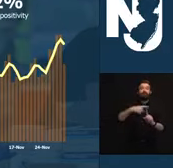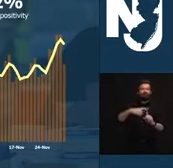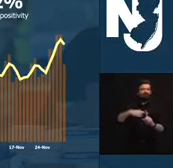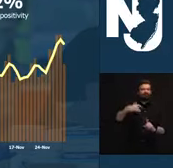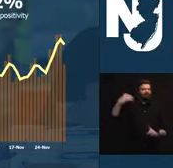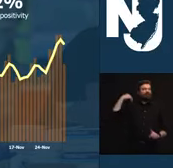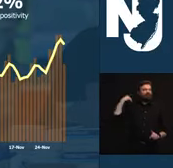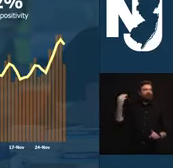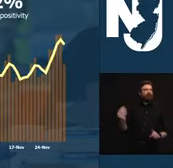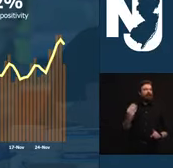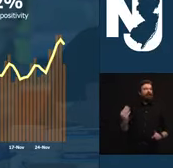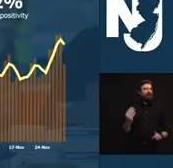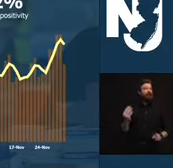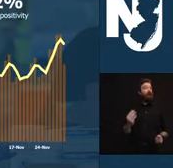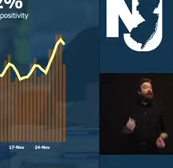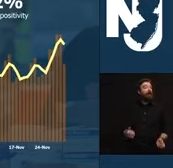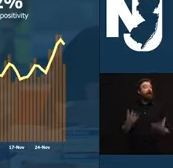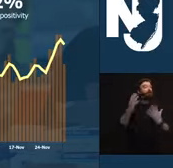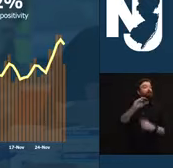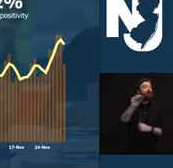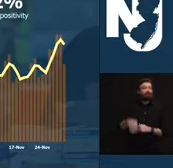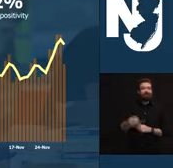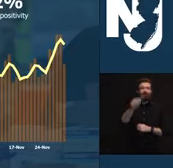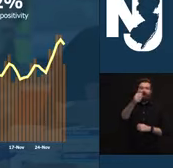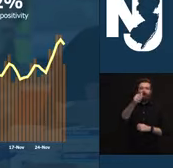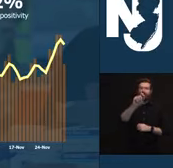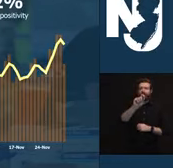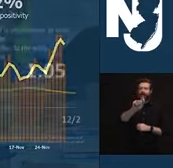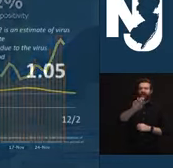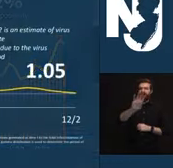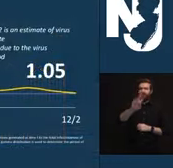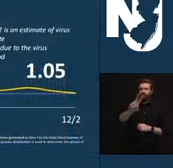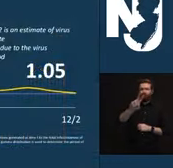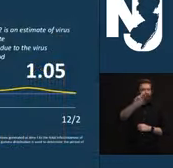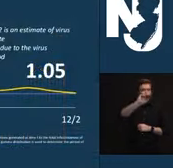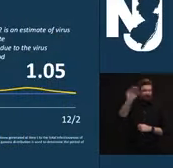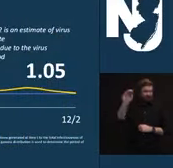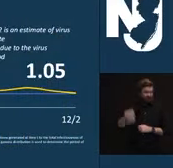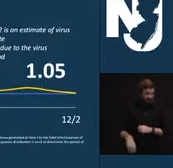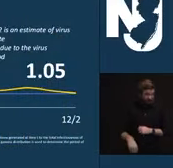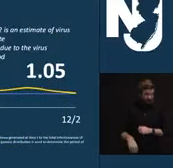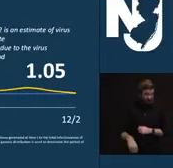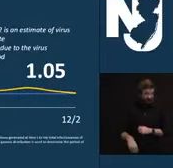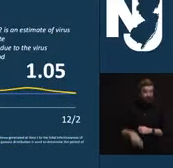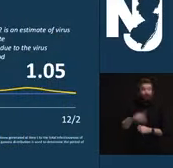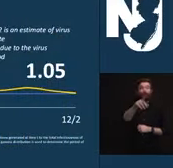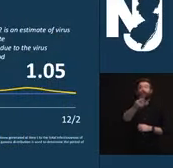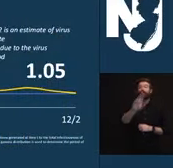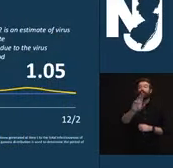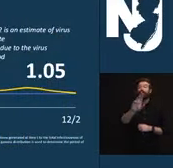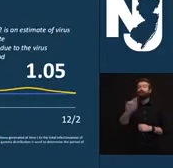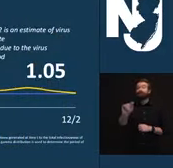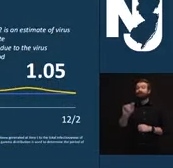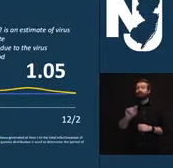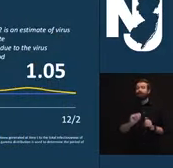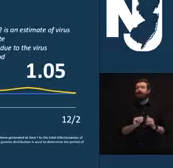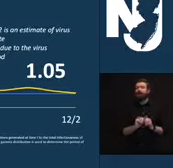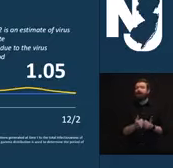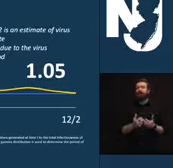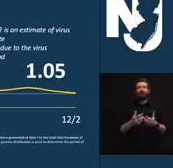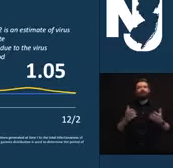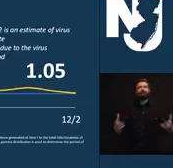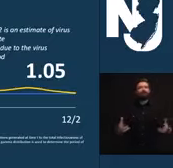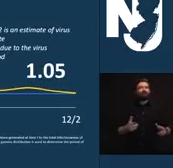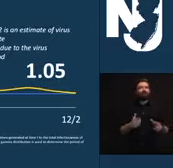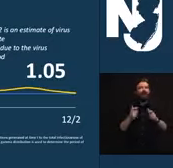49,845 PCR tests done in the state of New Jersey. The statewide rate of transmission continues to be in a better place.